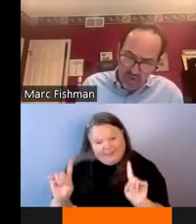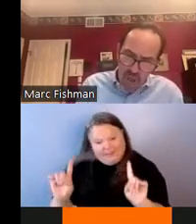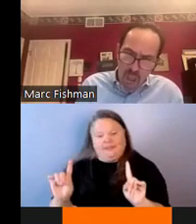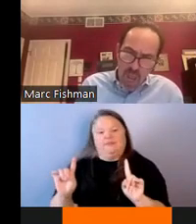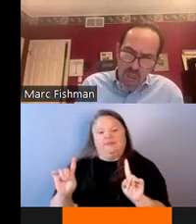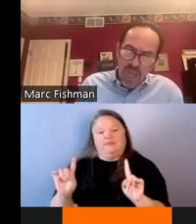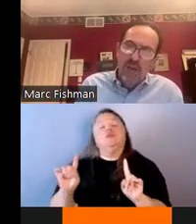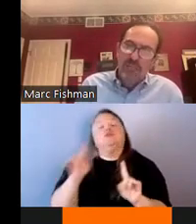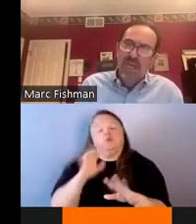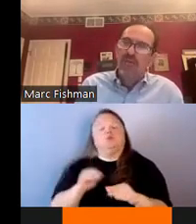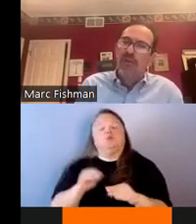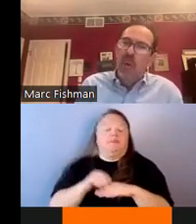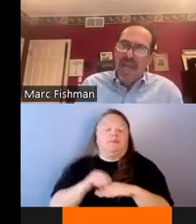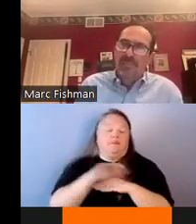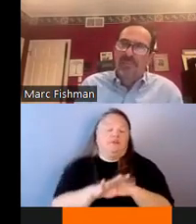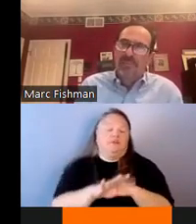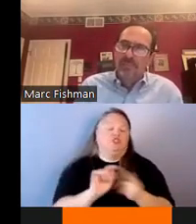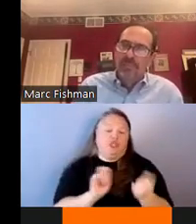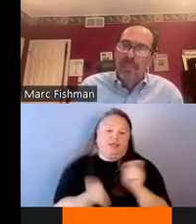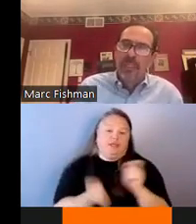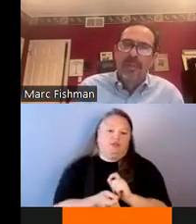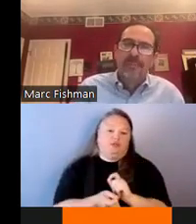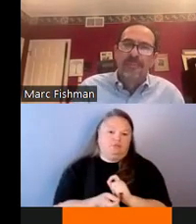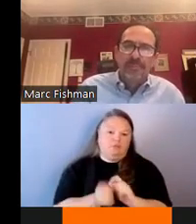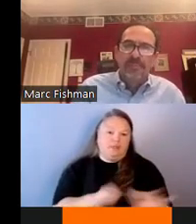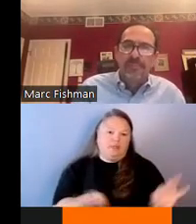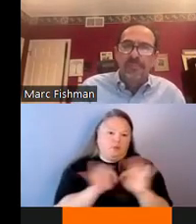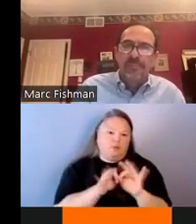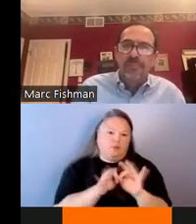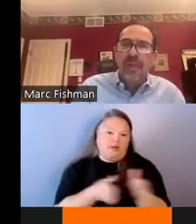transform change in a meaningful way.